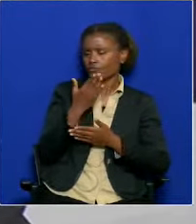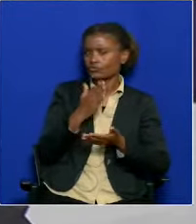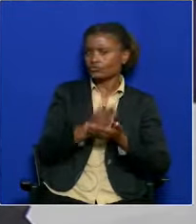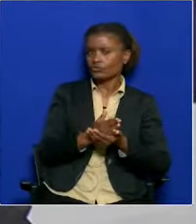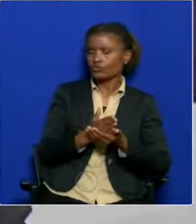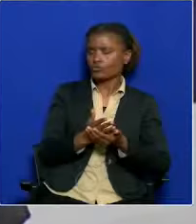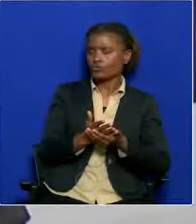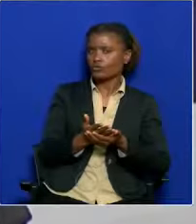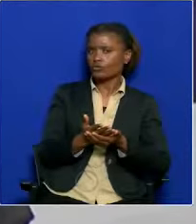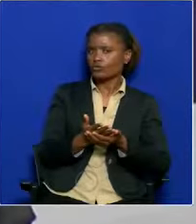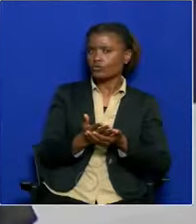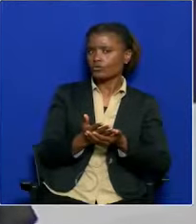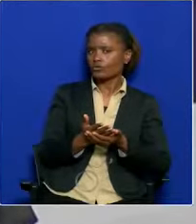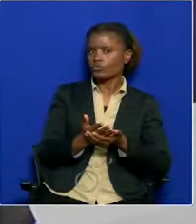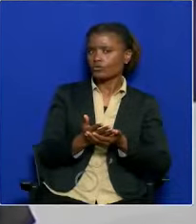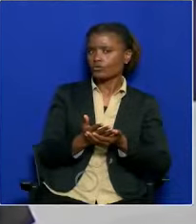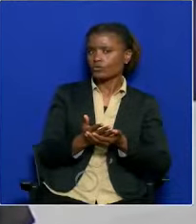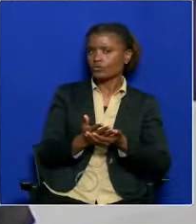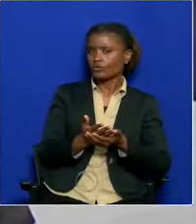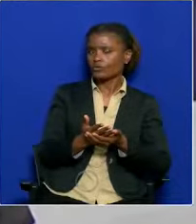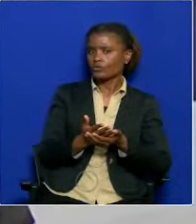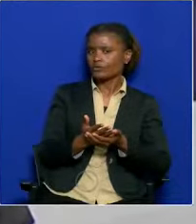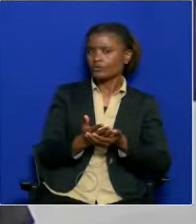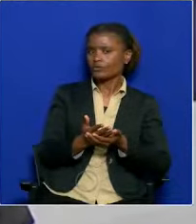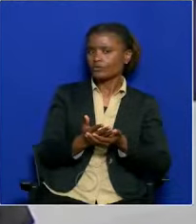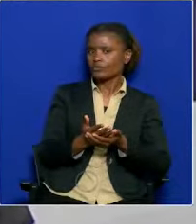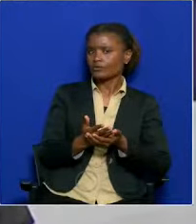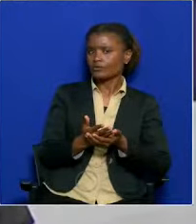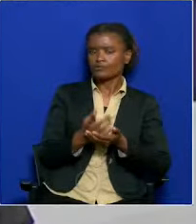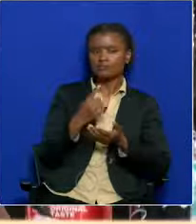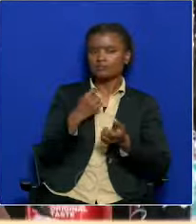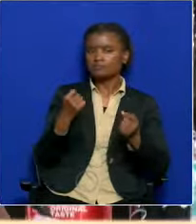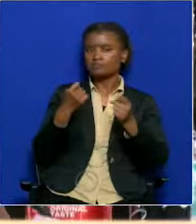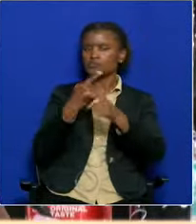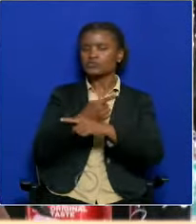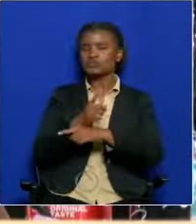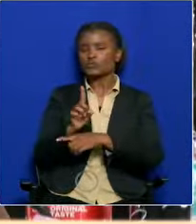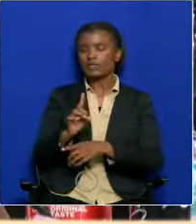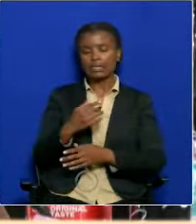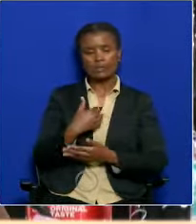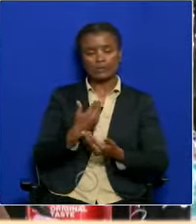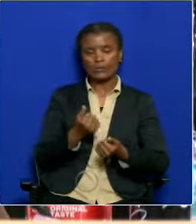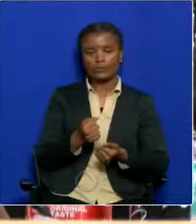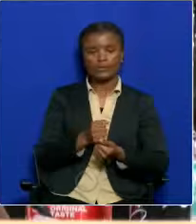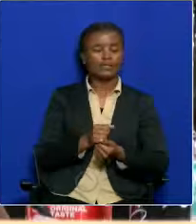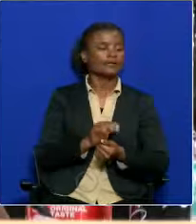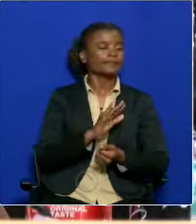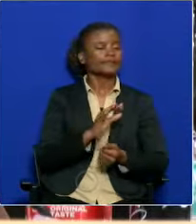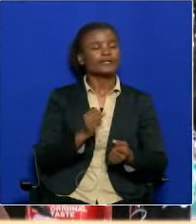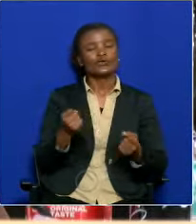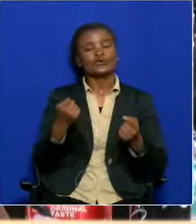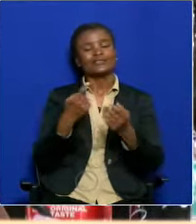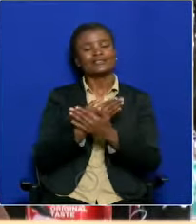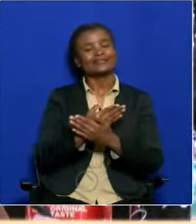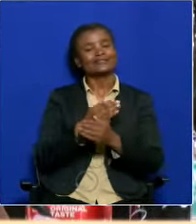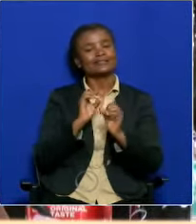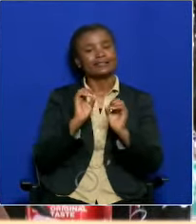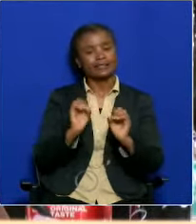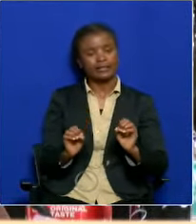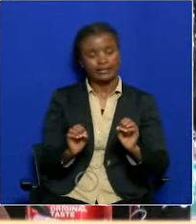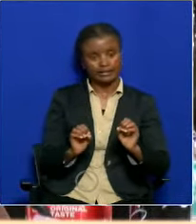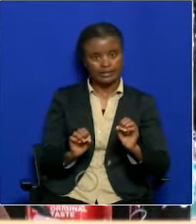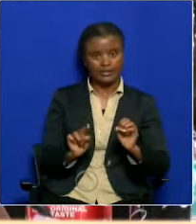what is the contradiction. General, there's no contradiction. It's that you weren't completely